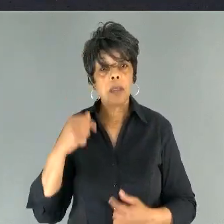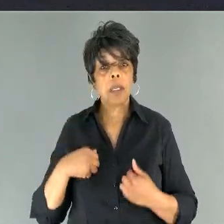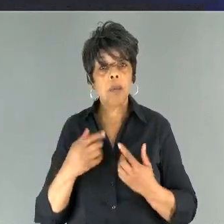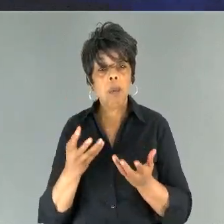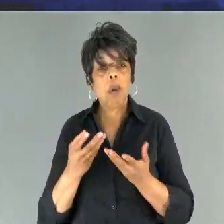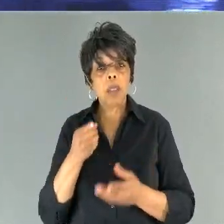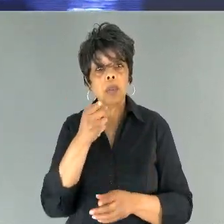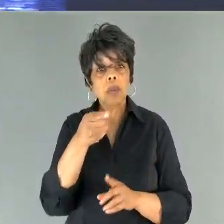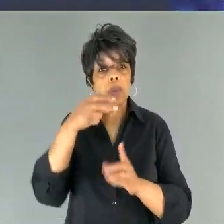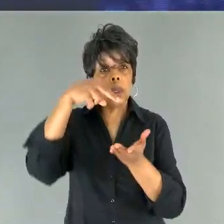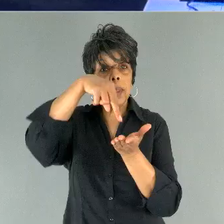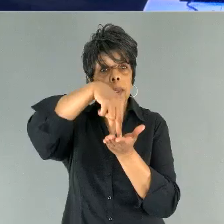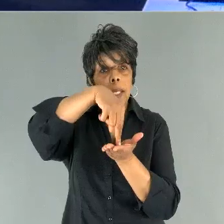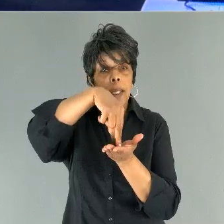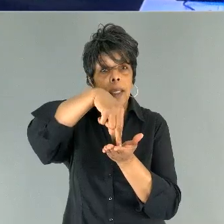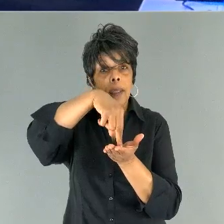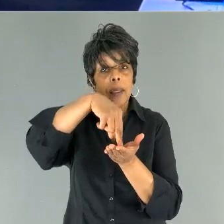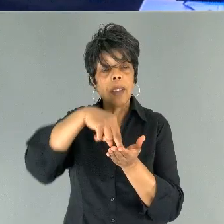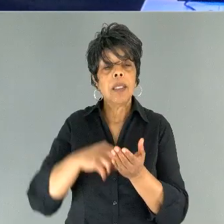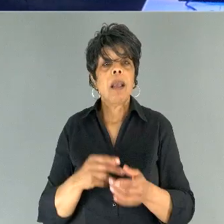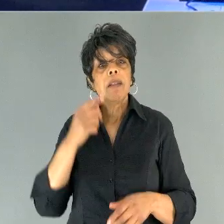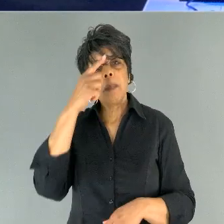while everyone head is bowed,